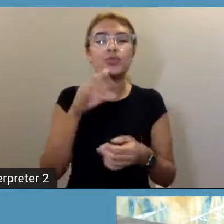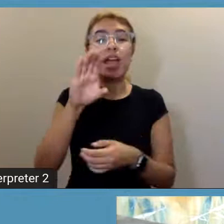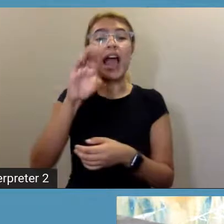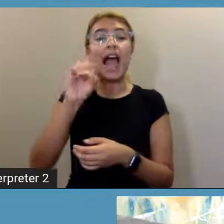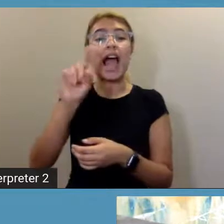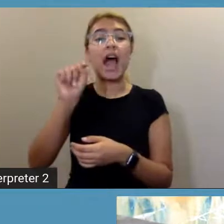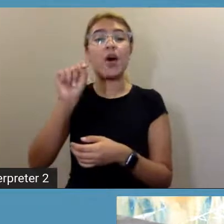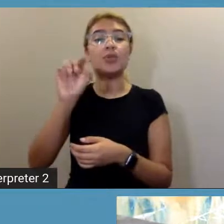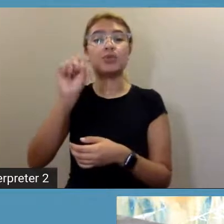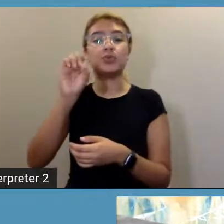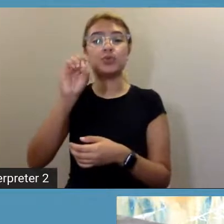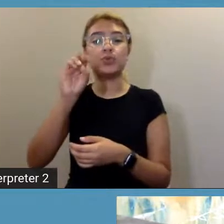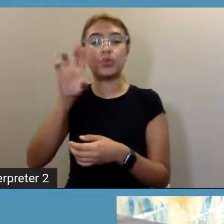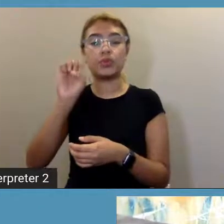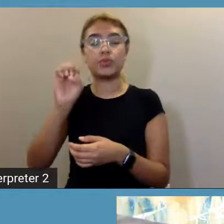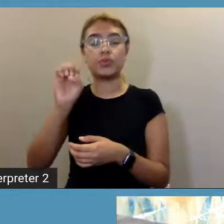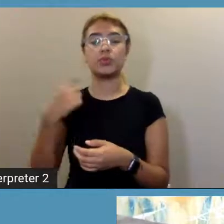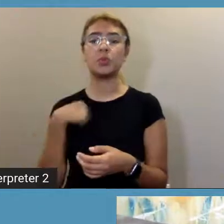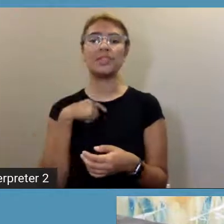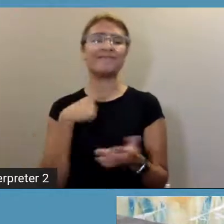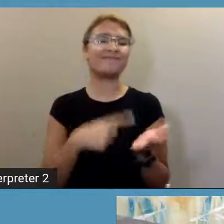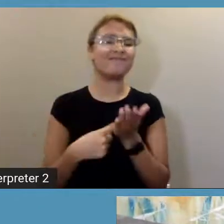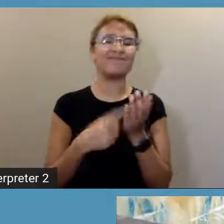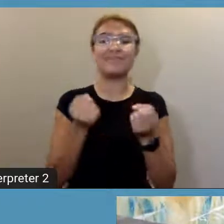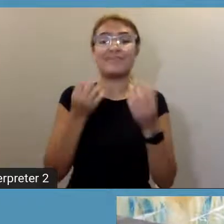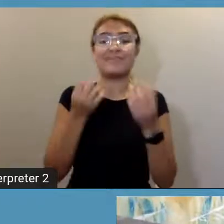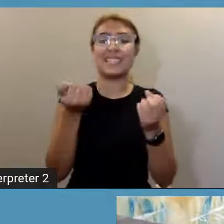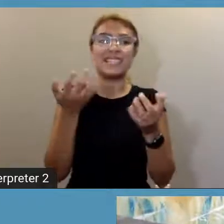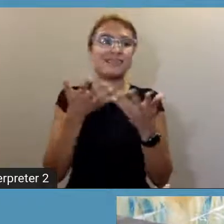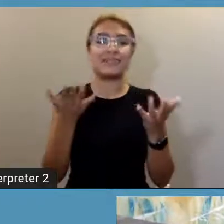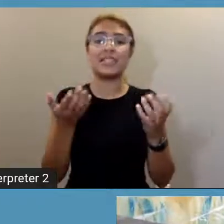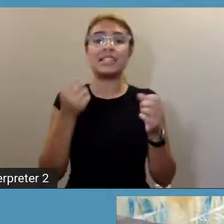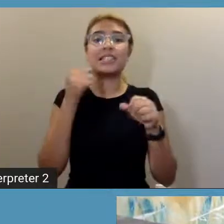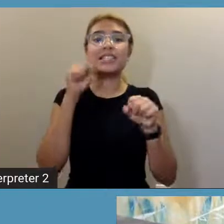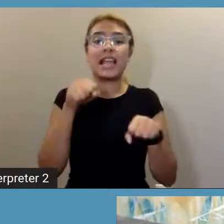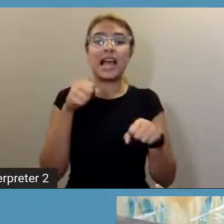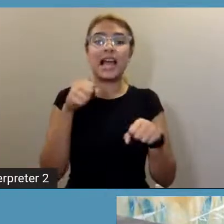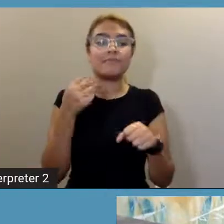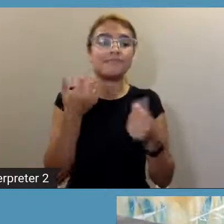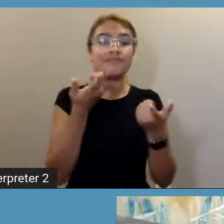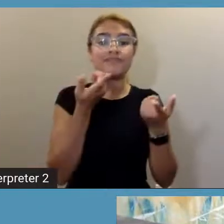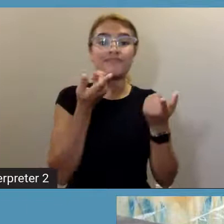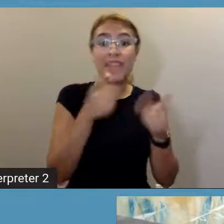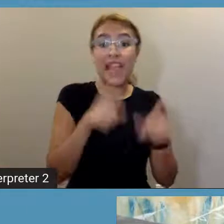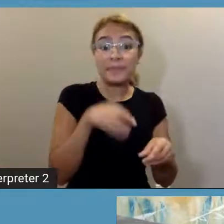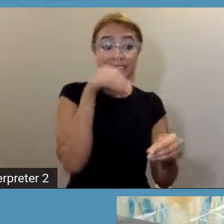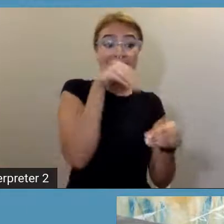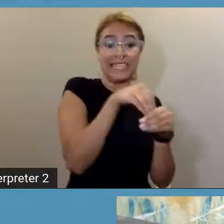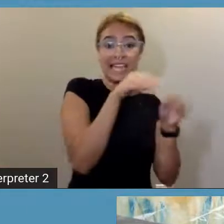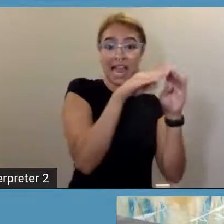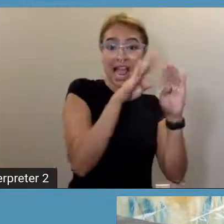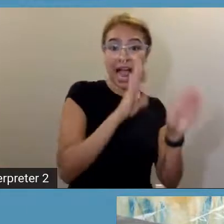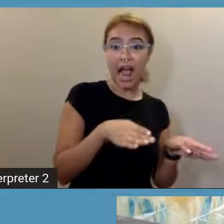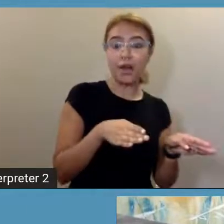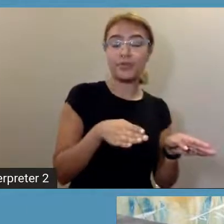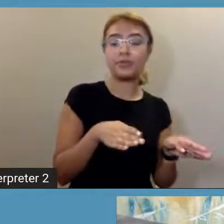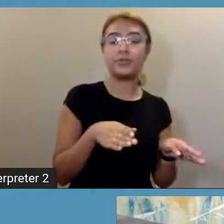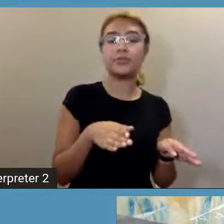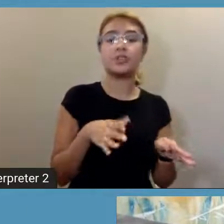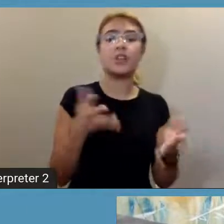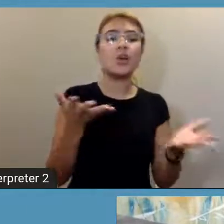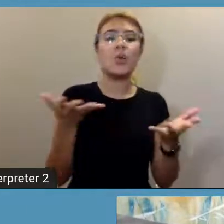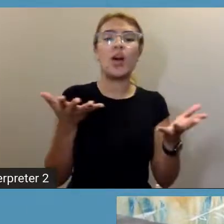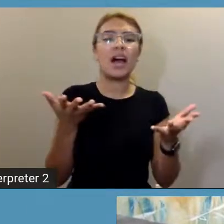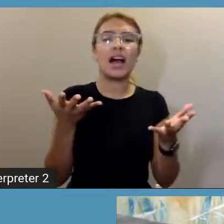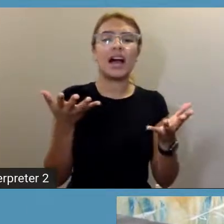talked about a lot of things that can be done in-house. And what would be the things that kind of step beyond the boundary and make you want to